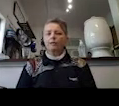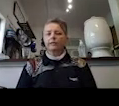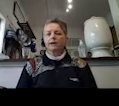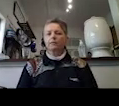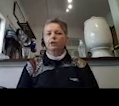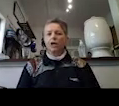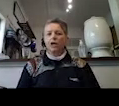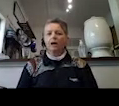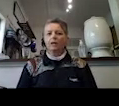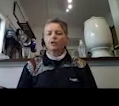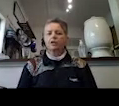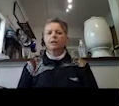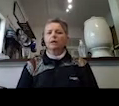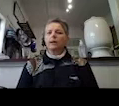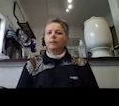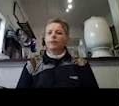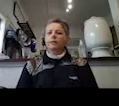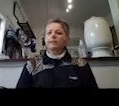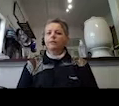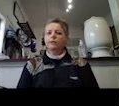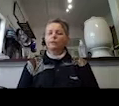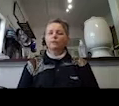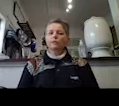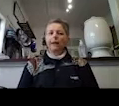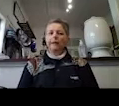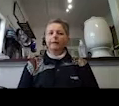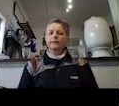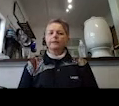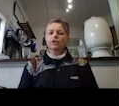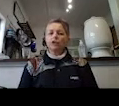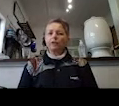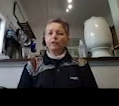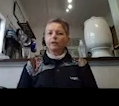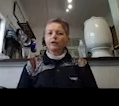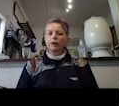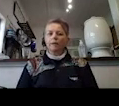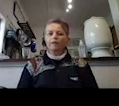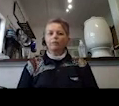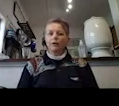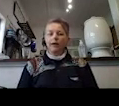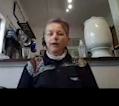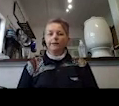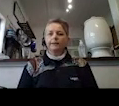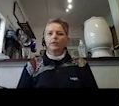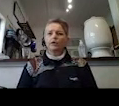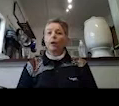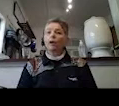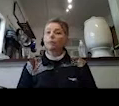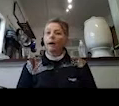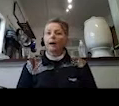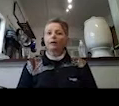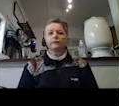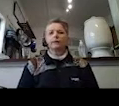someone because they've been charged. In civil law matters, generally you have to bring a case on your